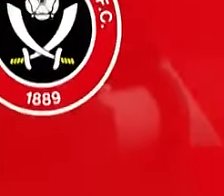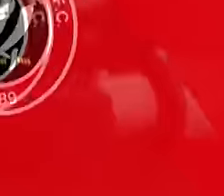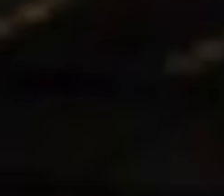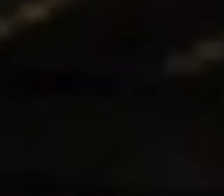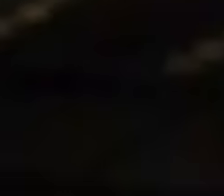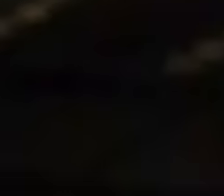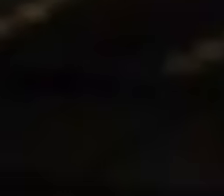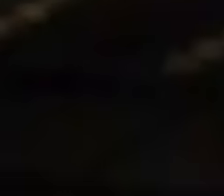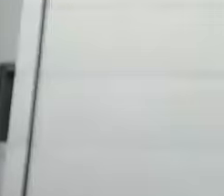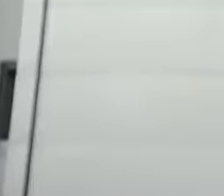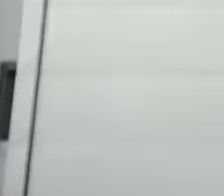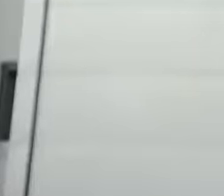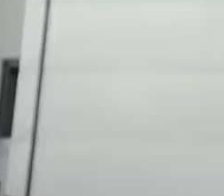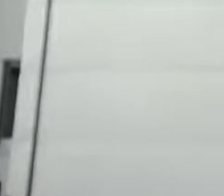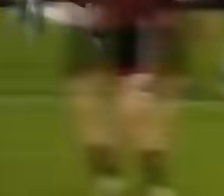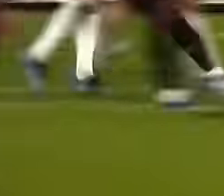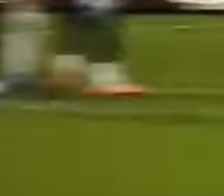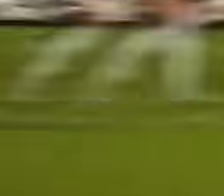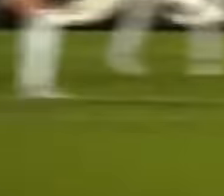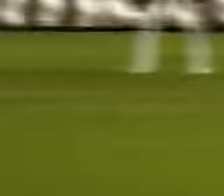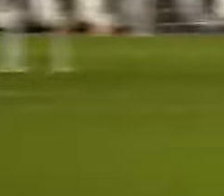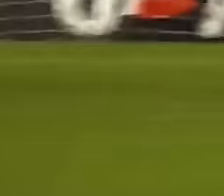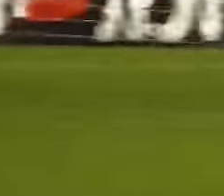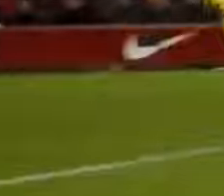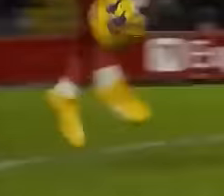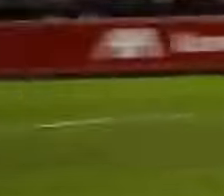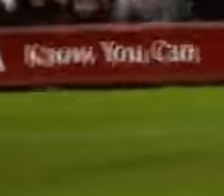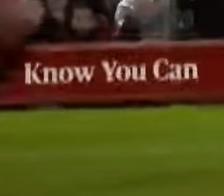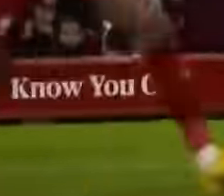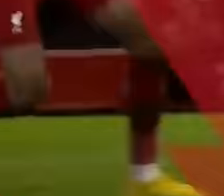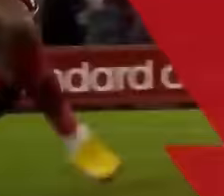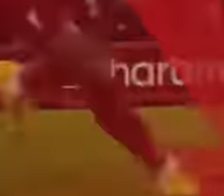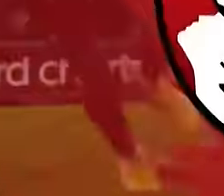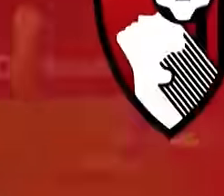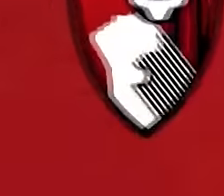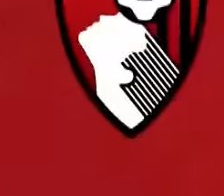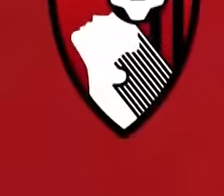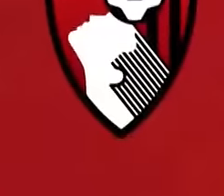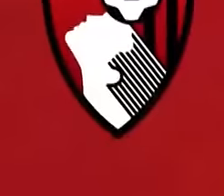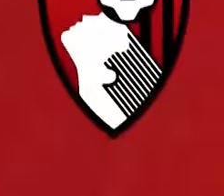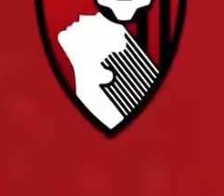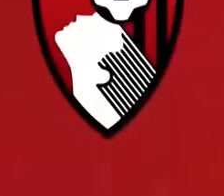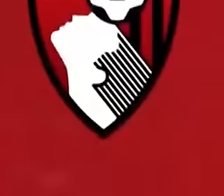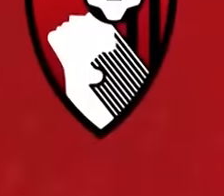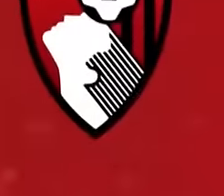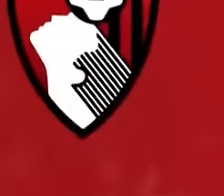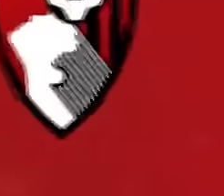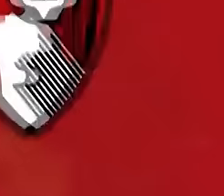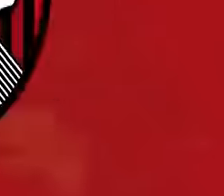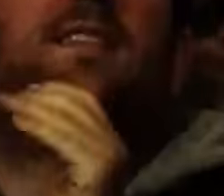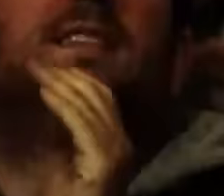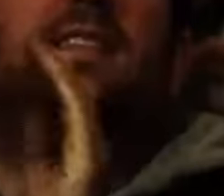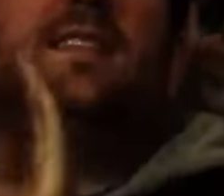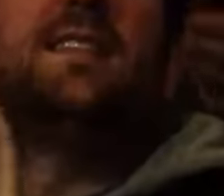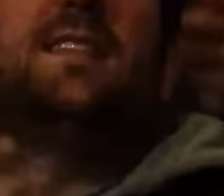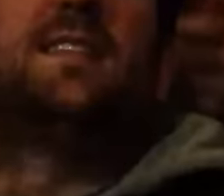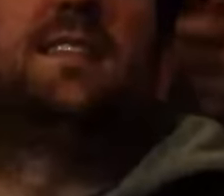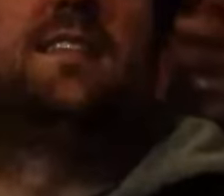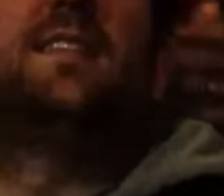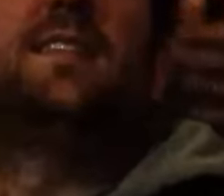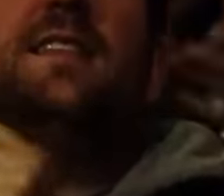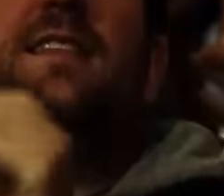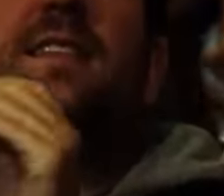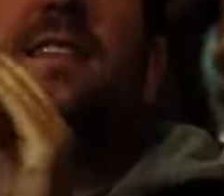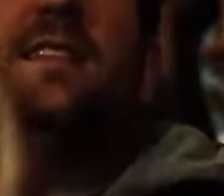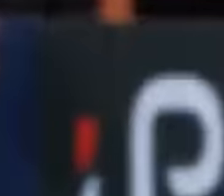Vitality Stadium, where Bournemouth will be looking to cause an upset to a high-flying Liverpool. Sign up now at